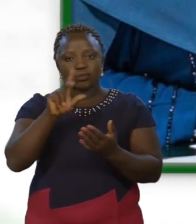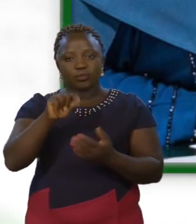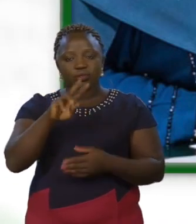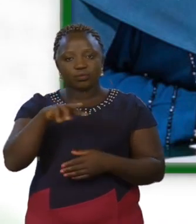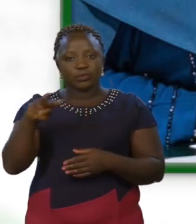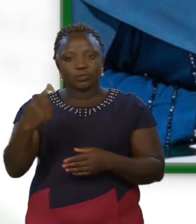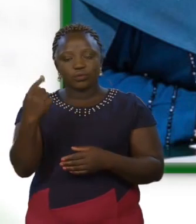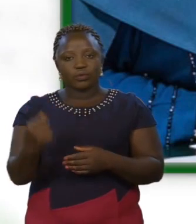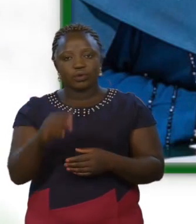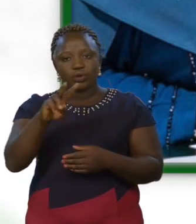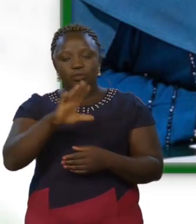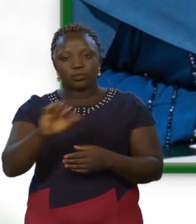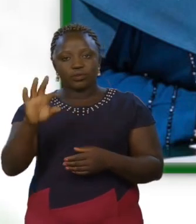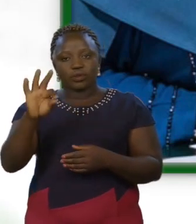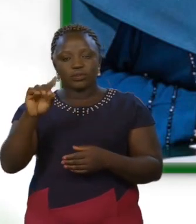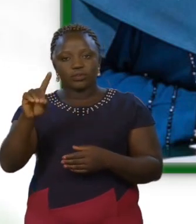2022, only